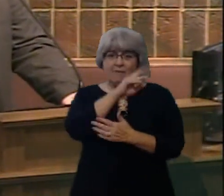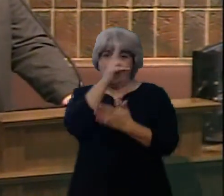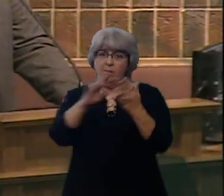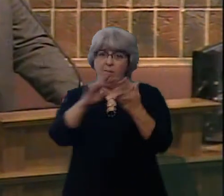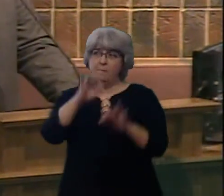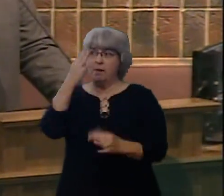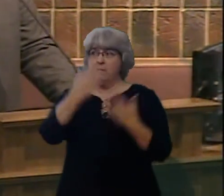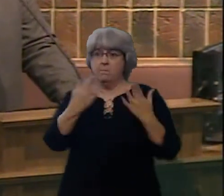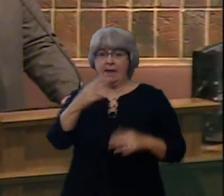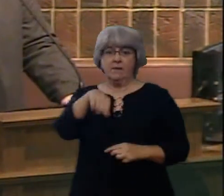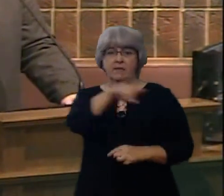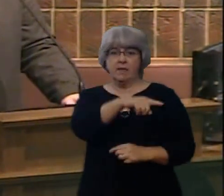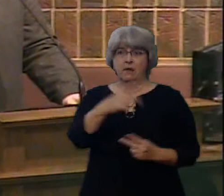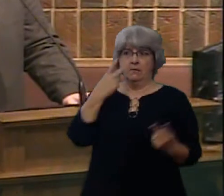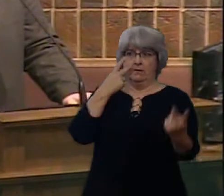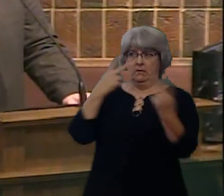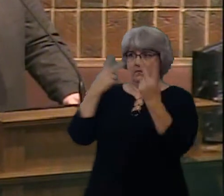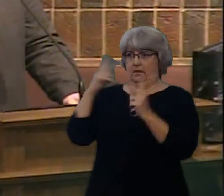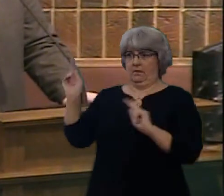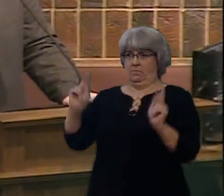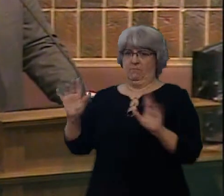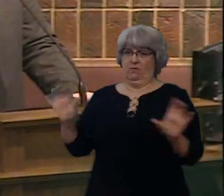have seen people do things